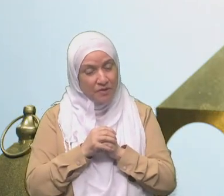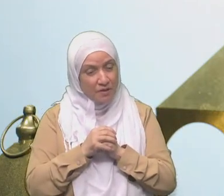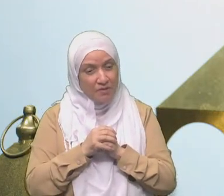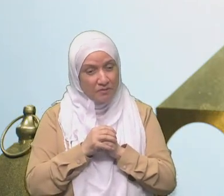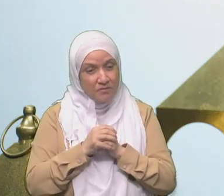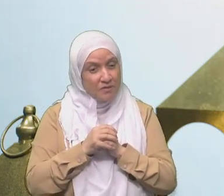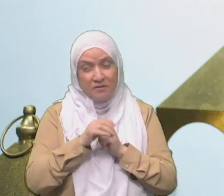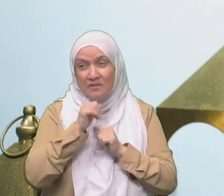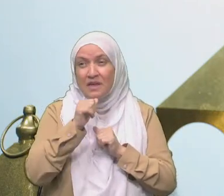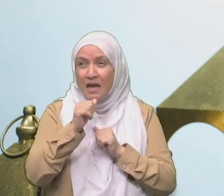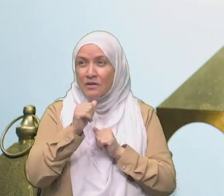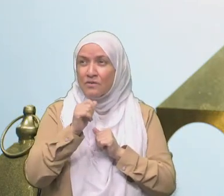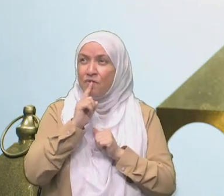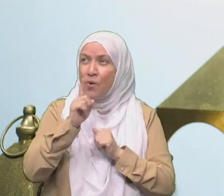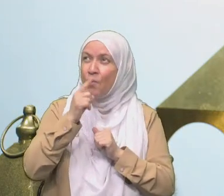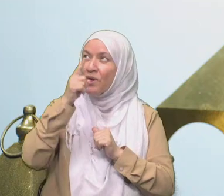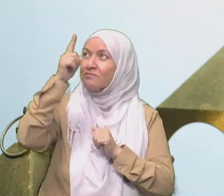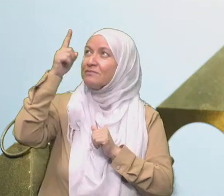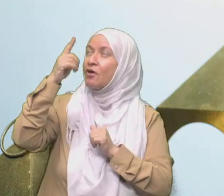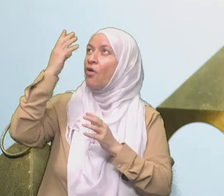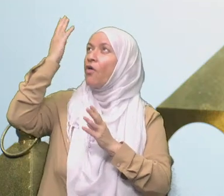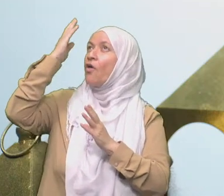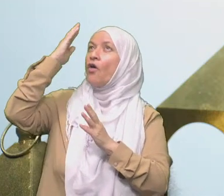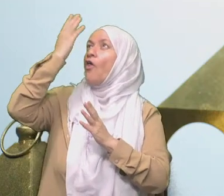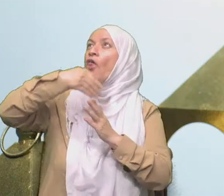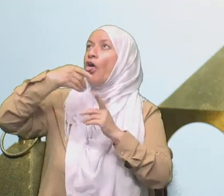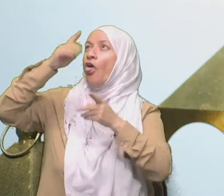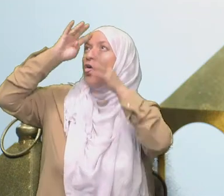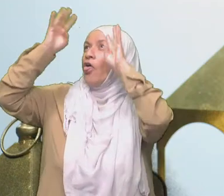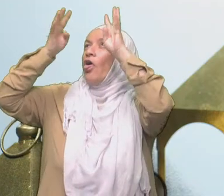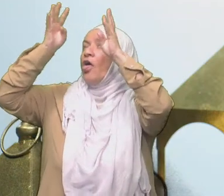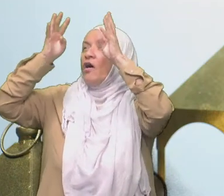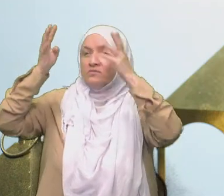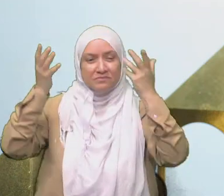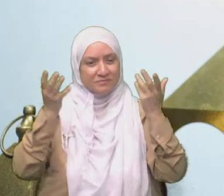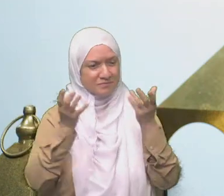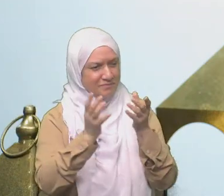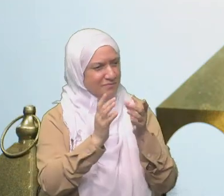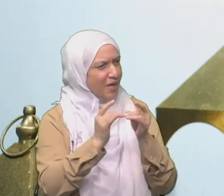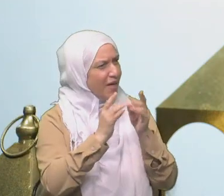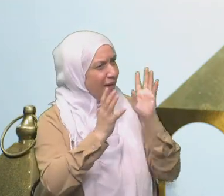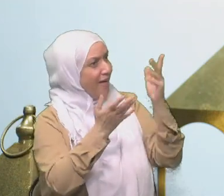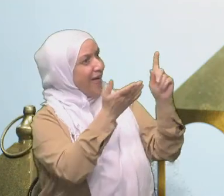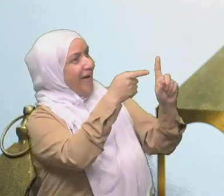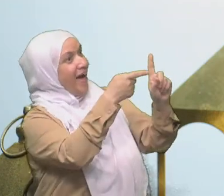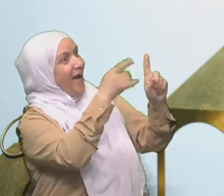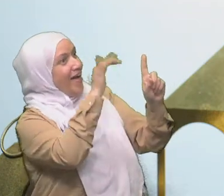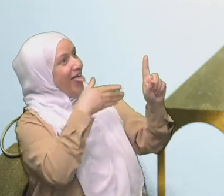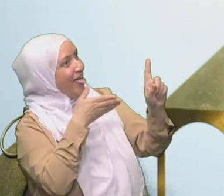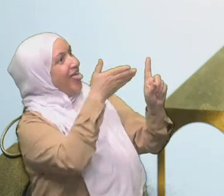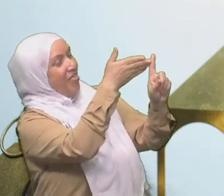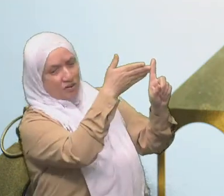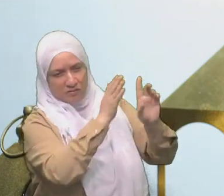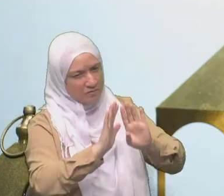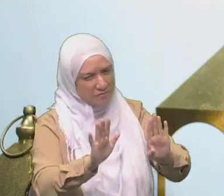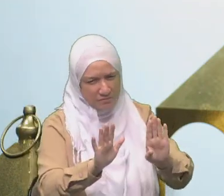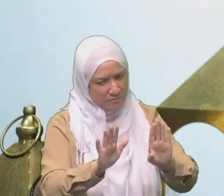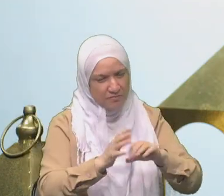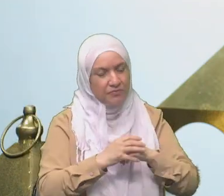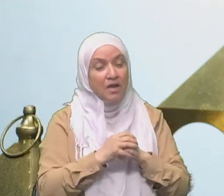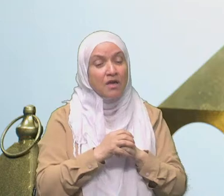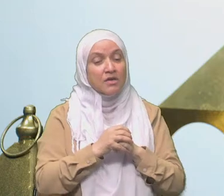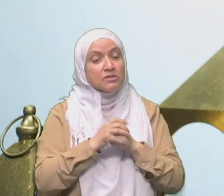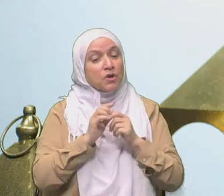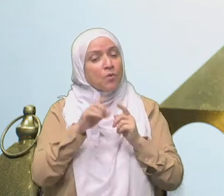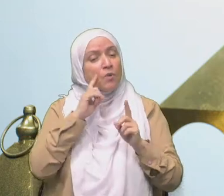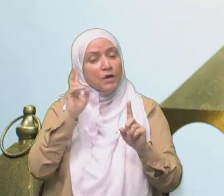read Surah Yaseen, Shaykh. Mm. And you look at these people that disobeyed Allah subhanahu wa ta'ala, and they speak very well of Allah,